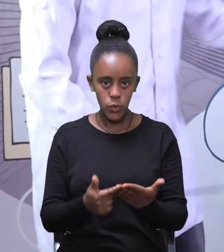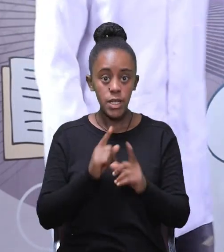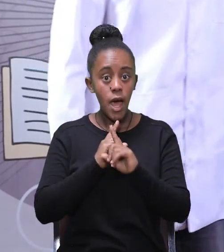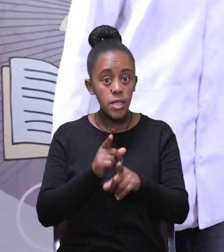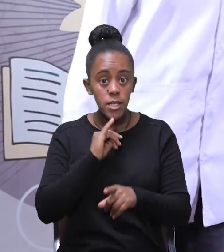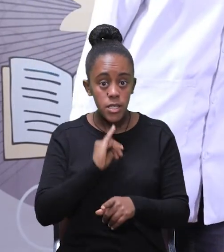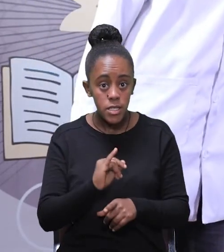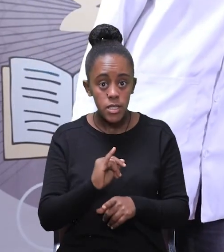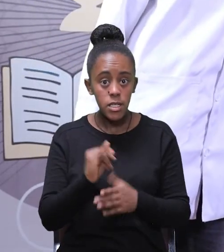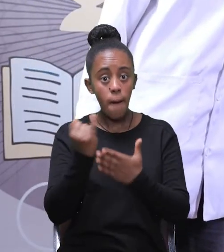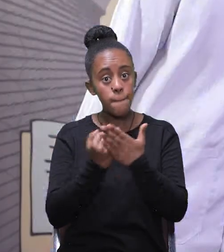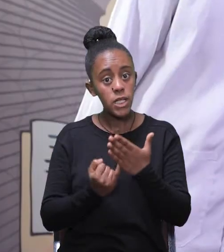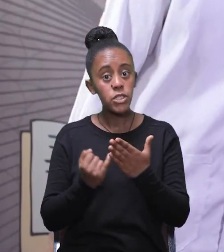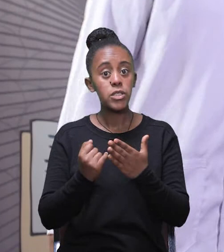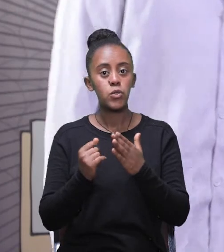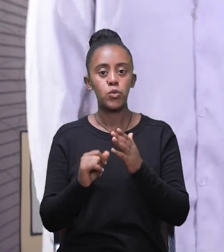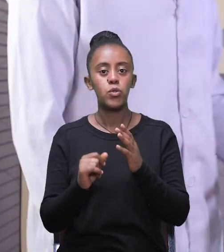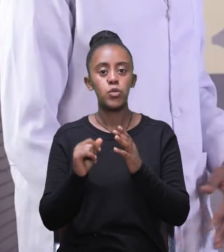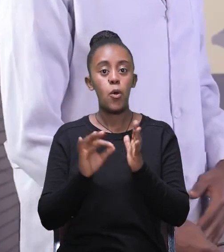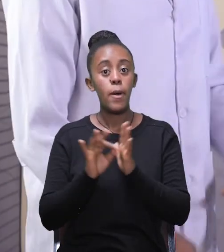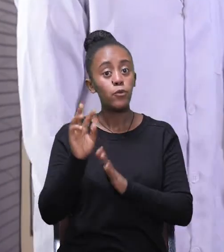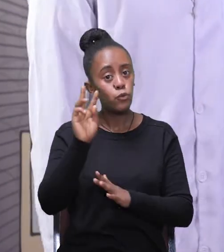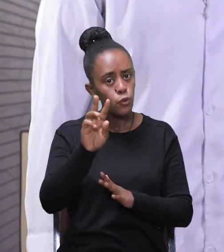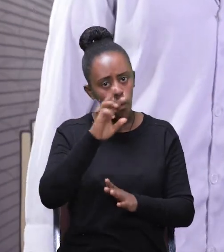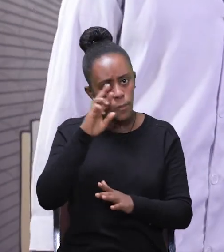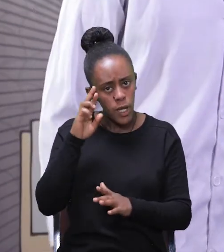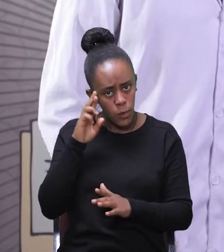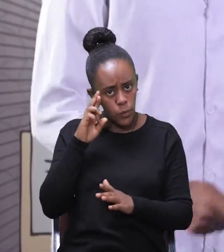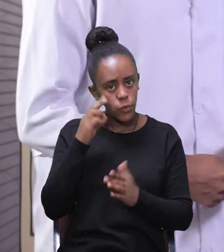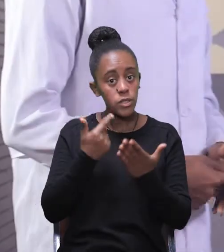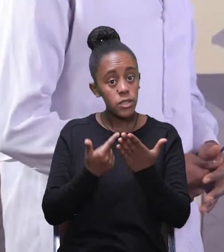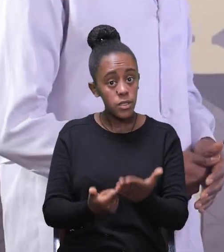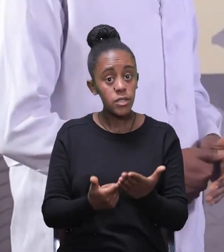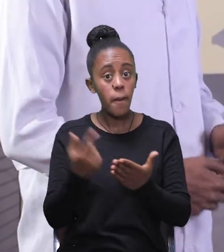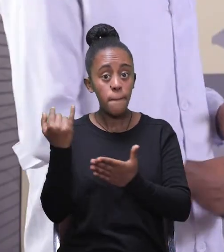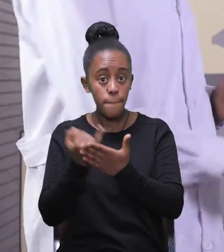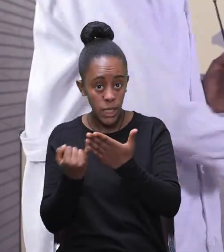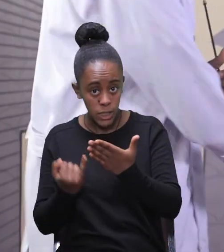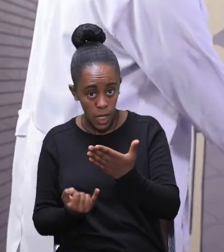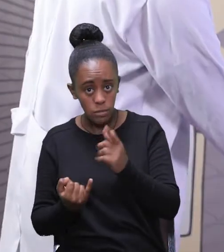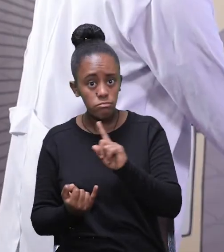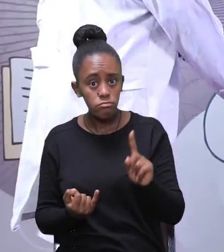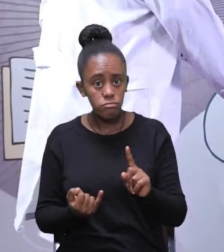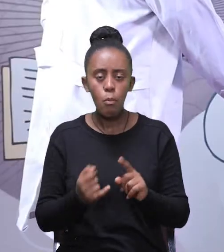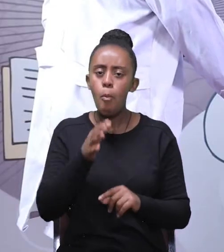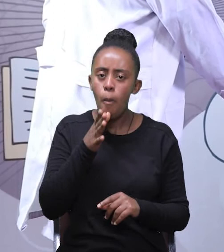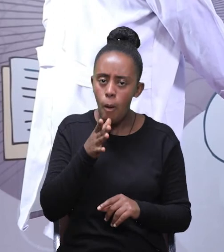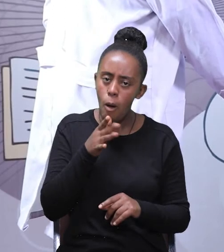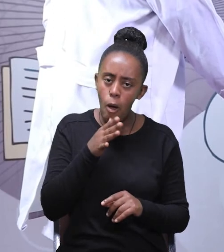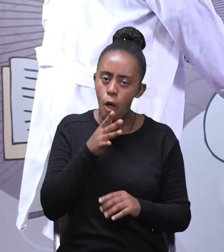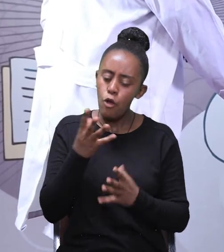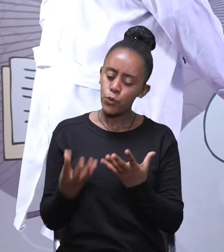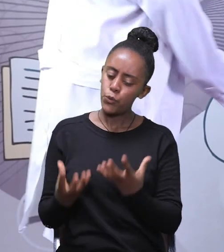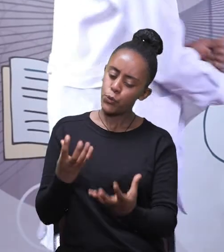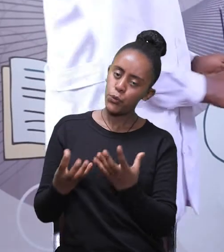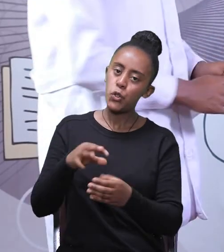answer is picture number 2. Because in this picture, in this picture, mother cooks